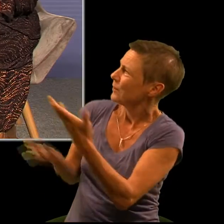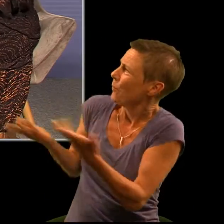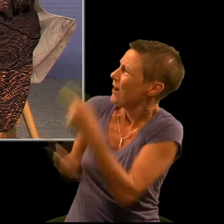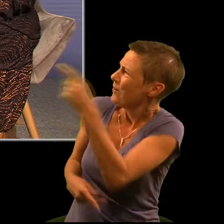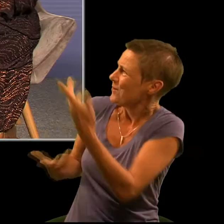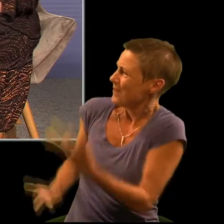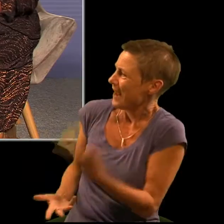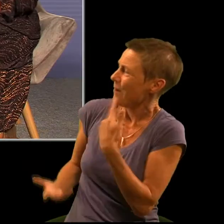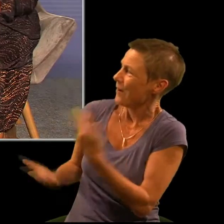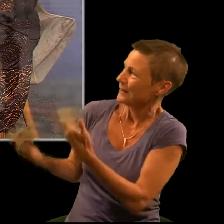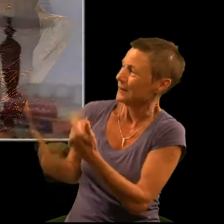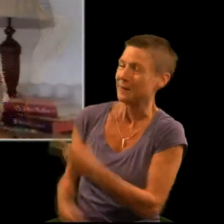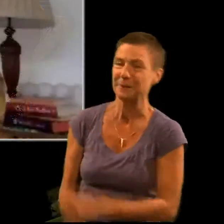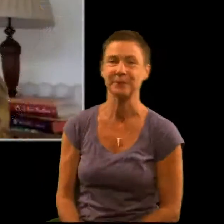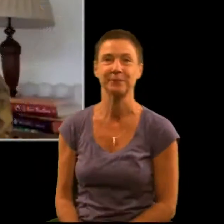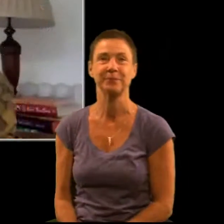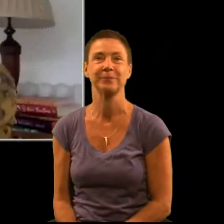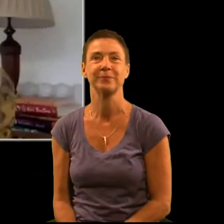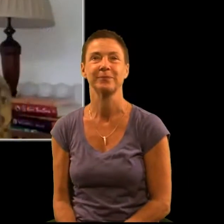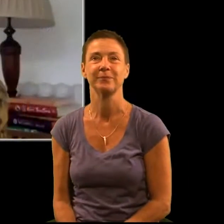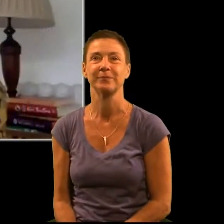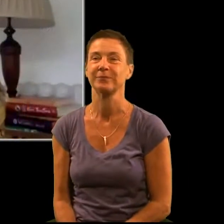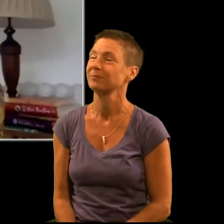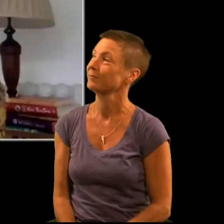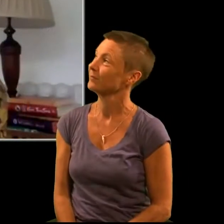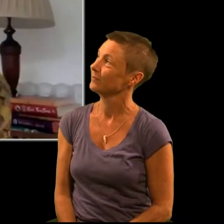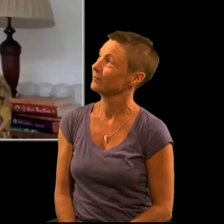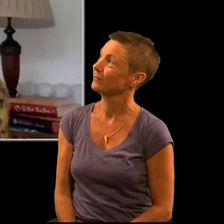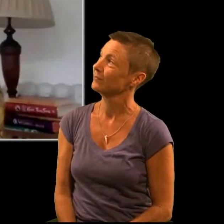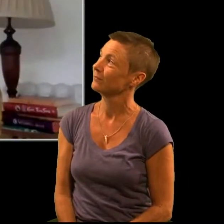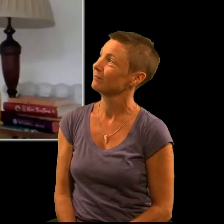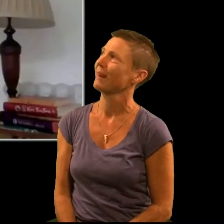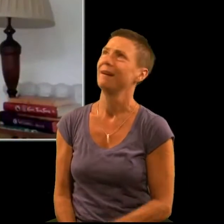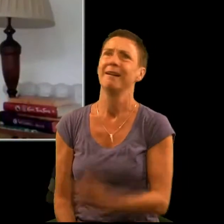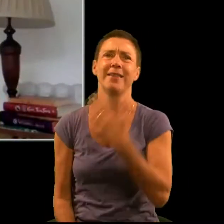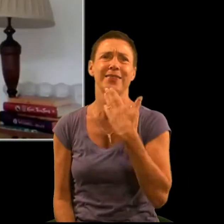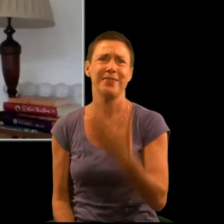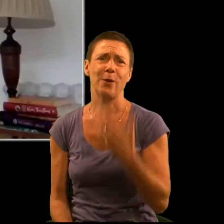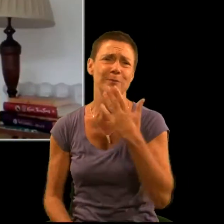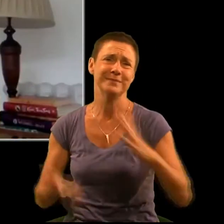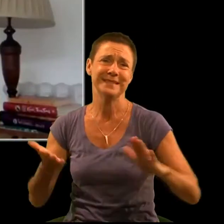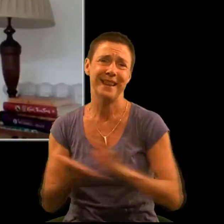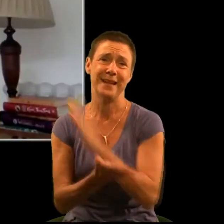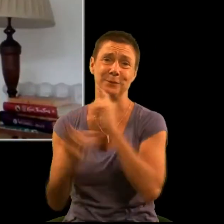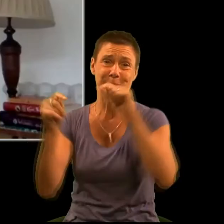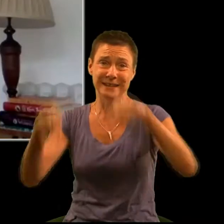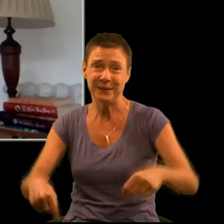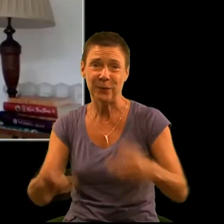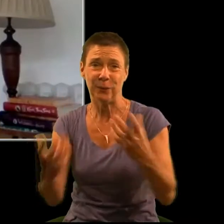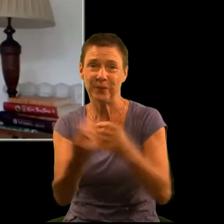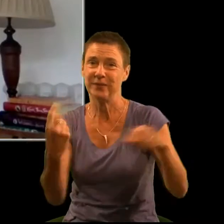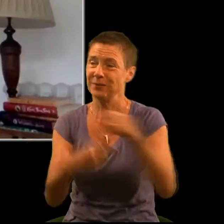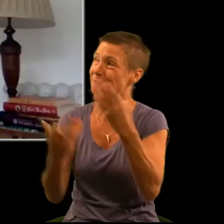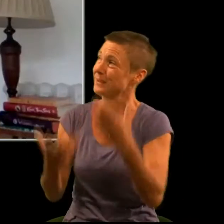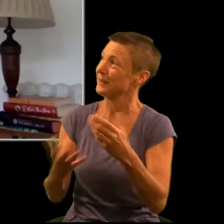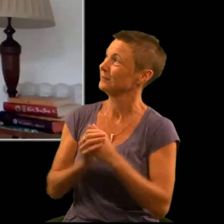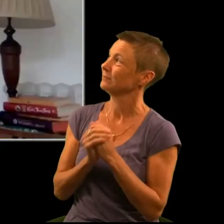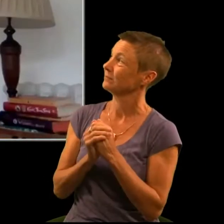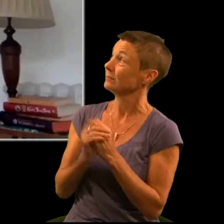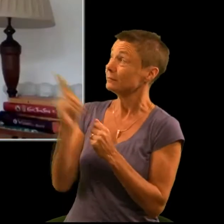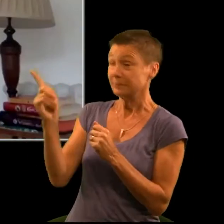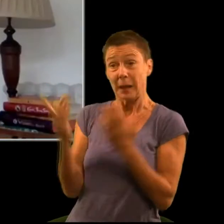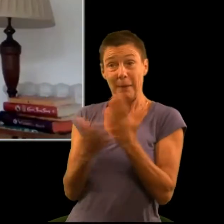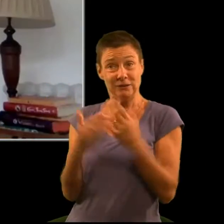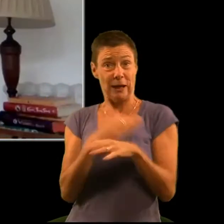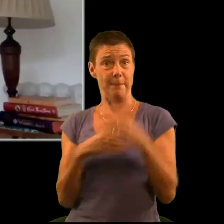are you? Thank you. Thank you very much. I'm delighted to be talking to you today. I'm I'm